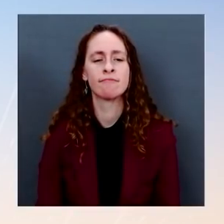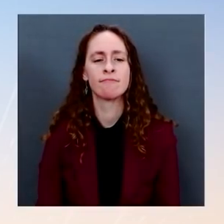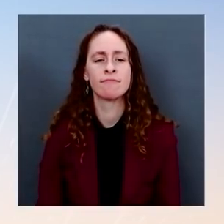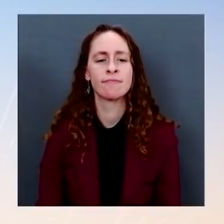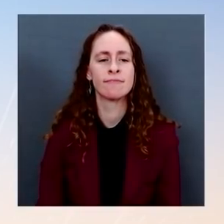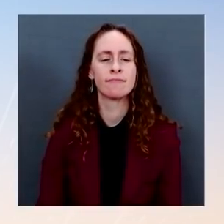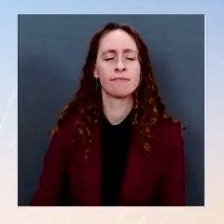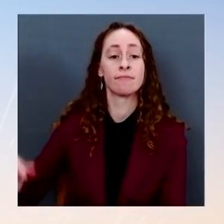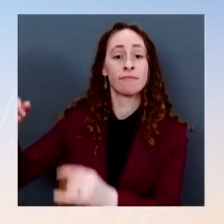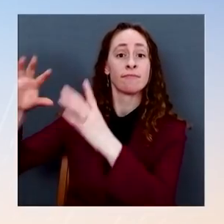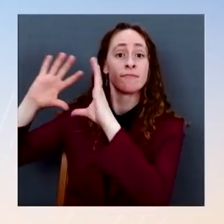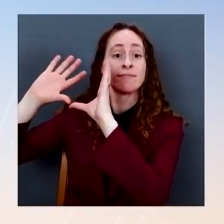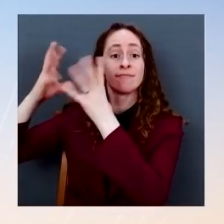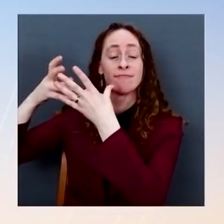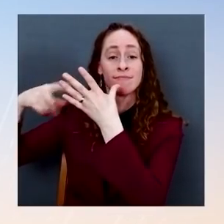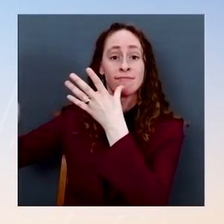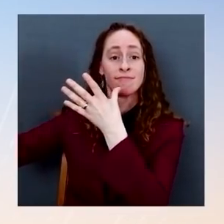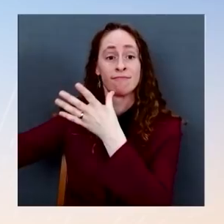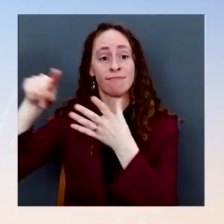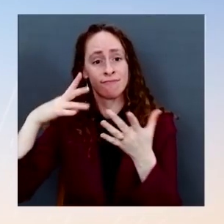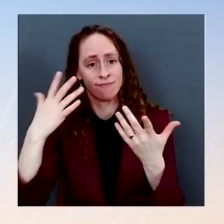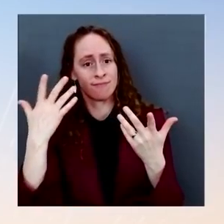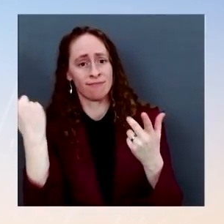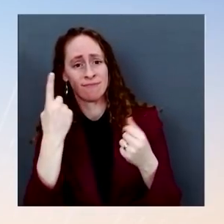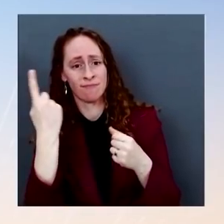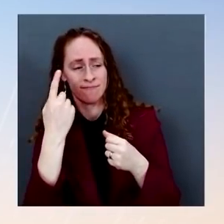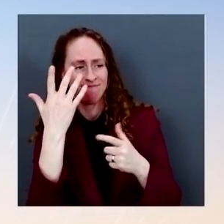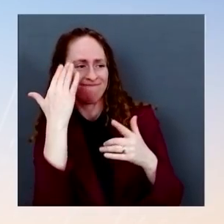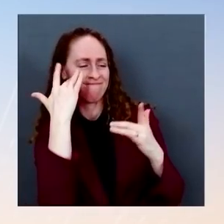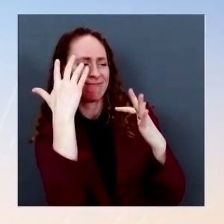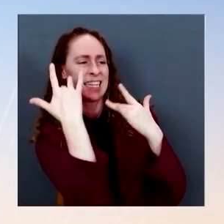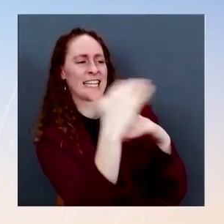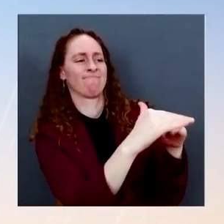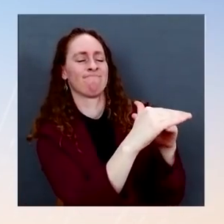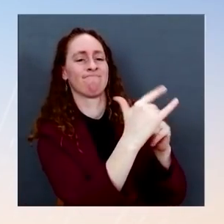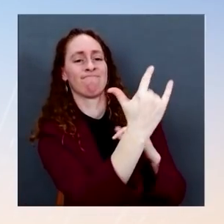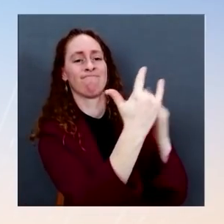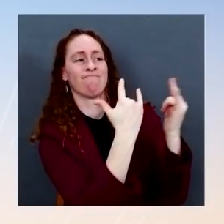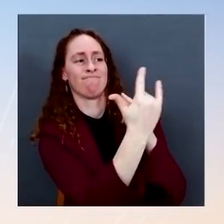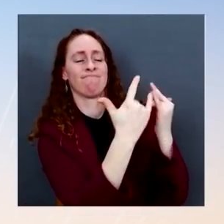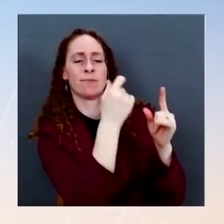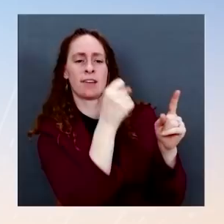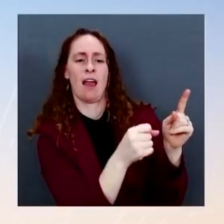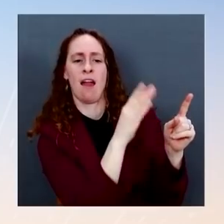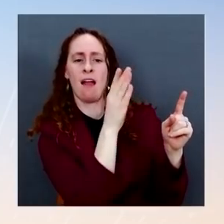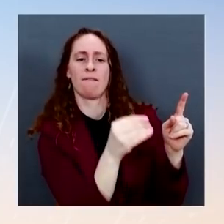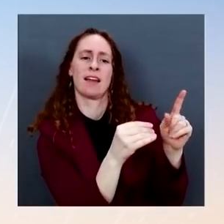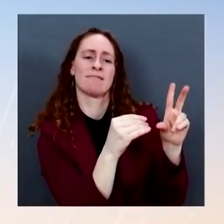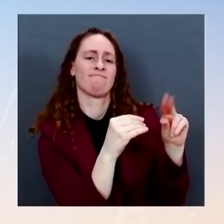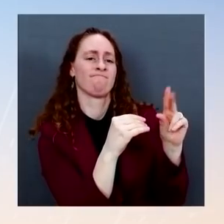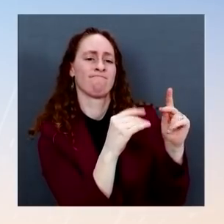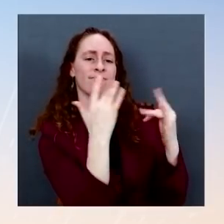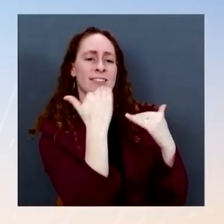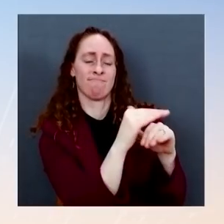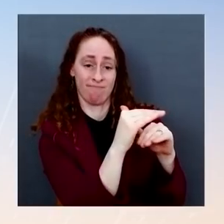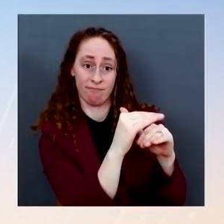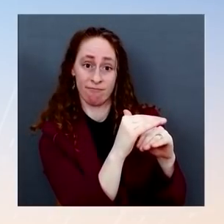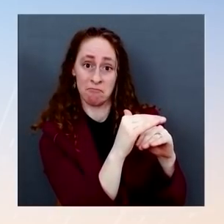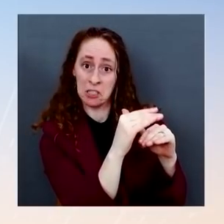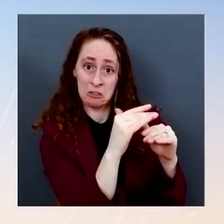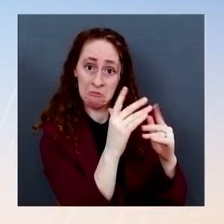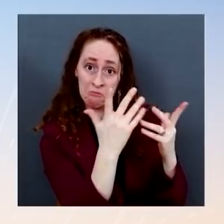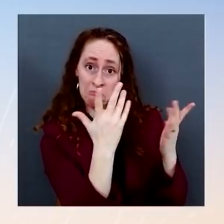southern African countries, given the fact that Omicron is clearly already here and is kind of spreading pretty rapidly? I mean,